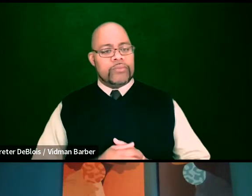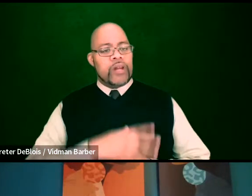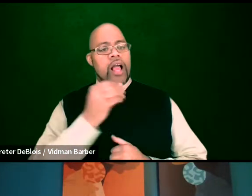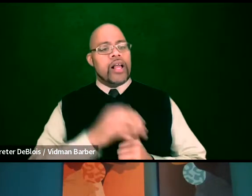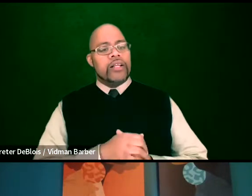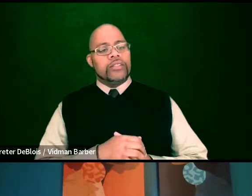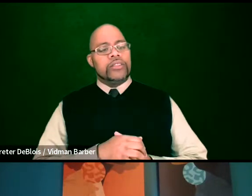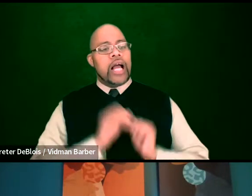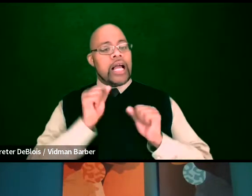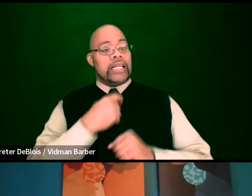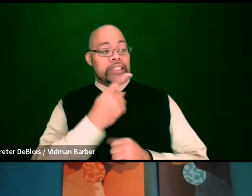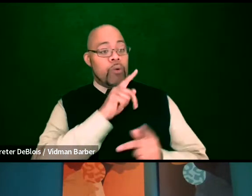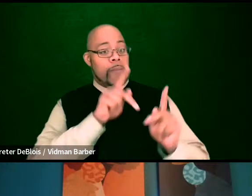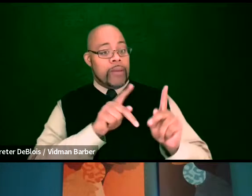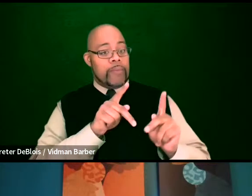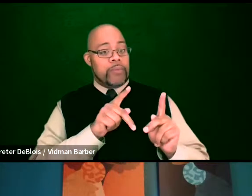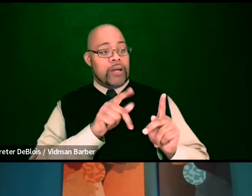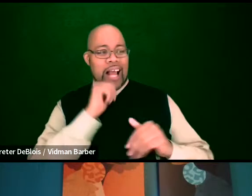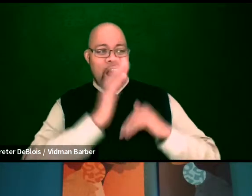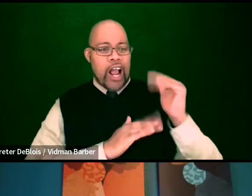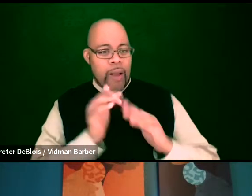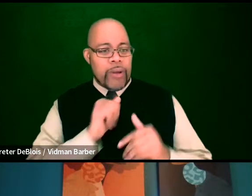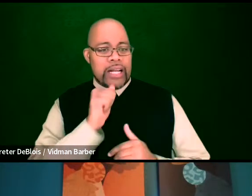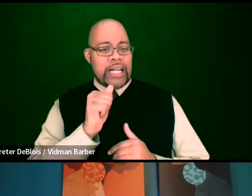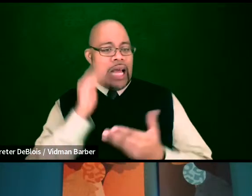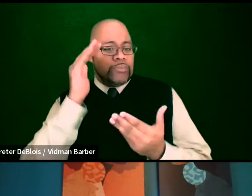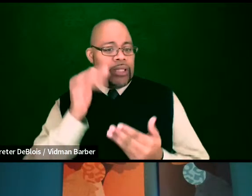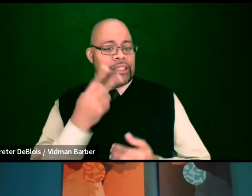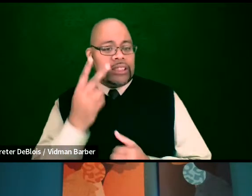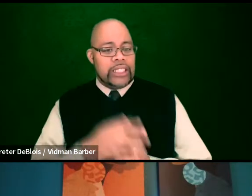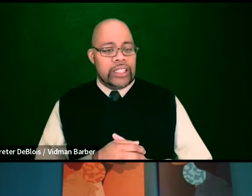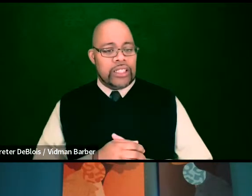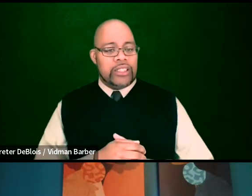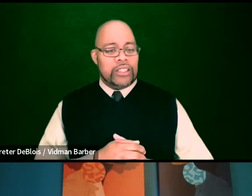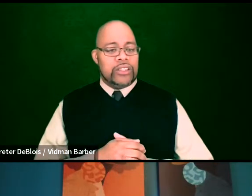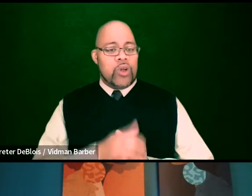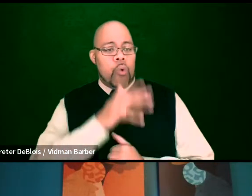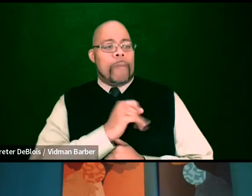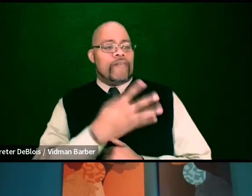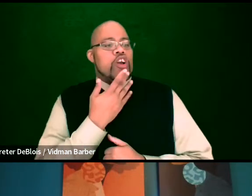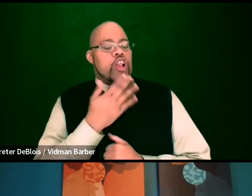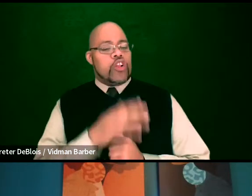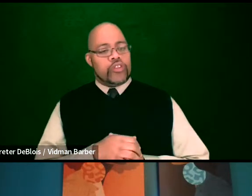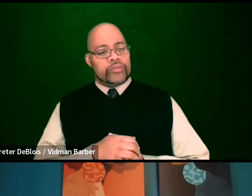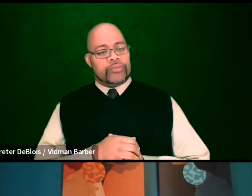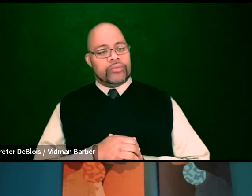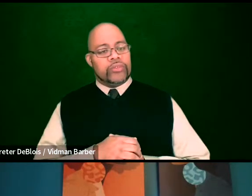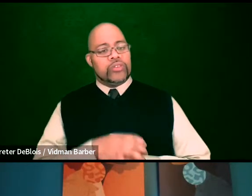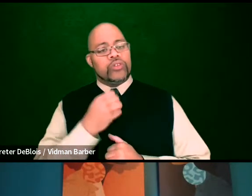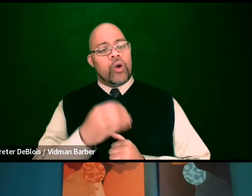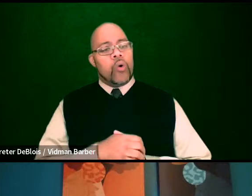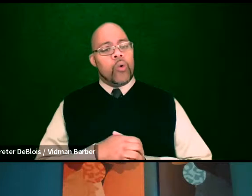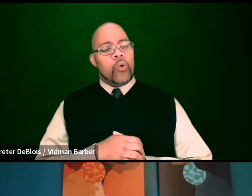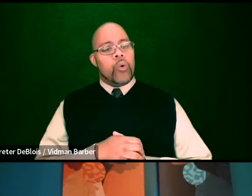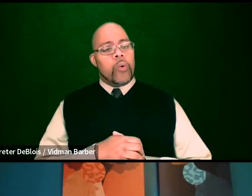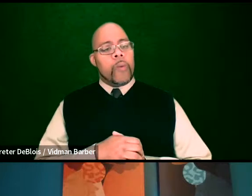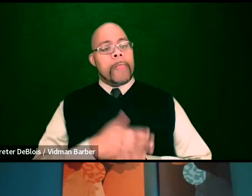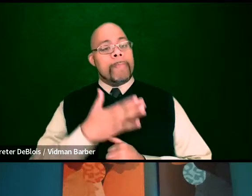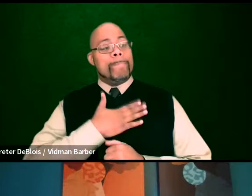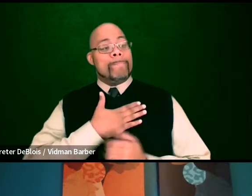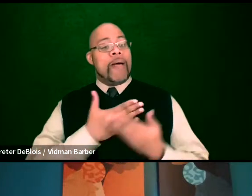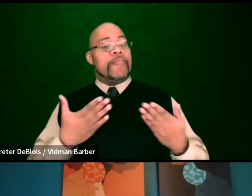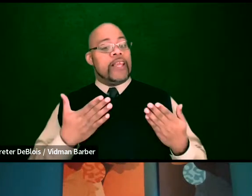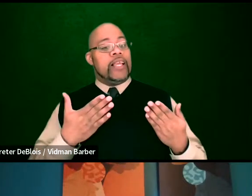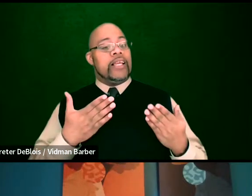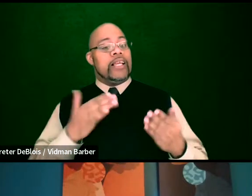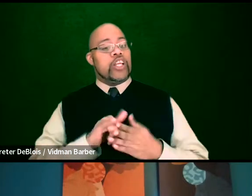then like I can tell when people are uncomfortable and they're not expecting to see a woman of color. And so my thing is, you